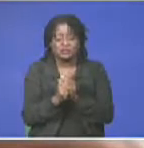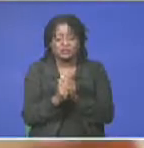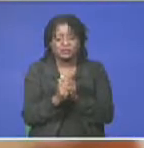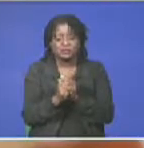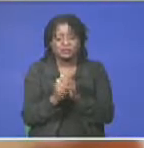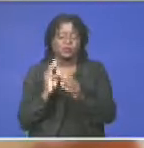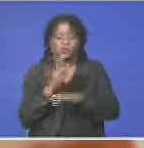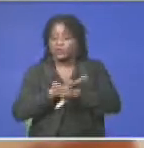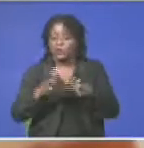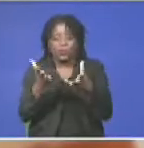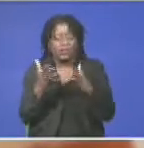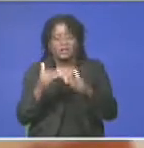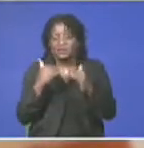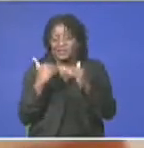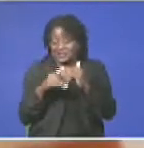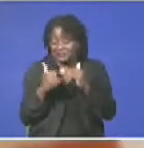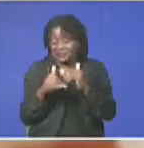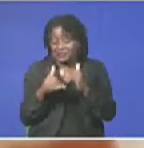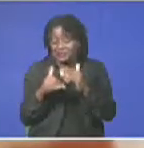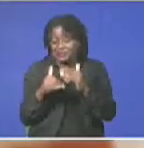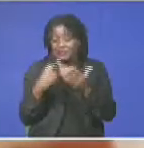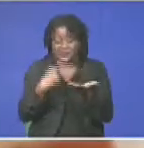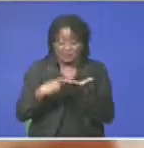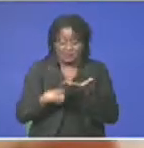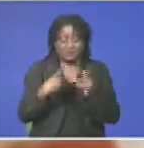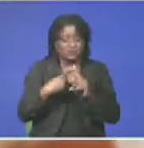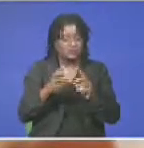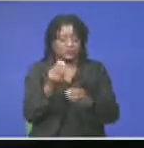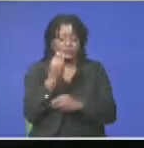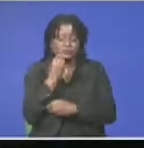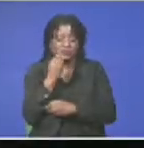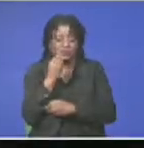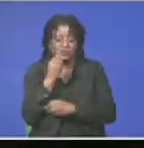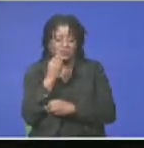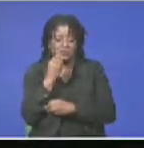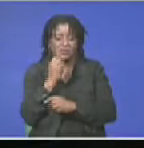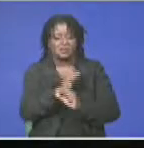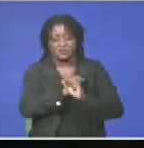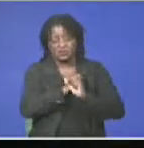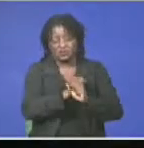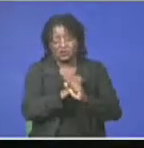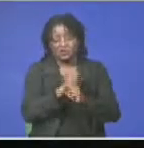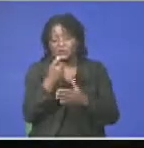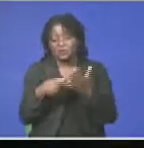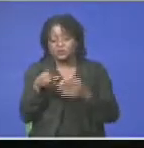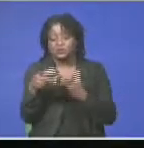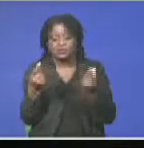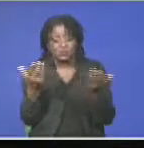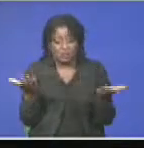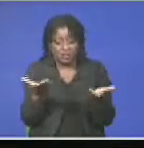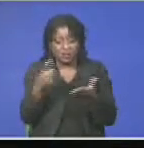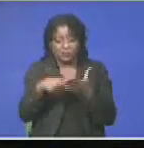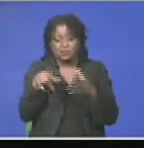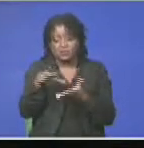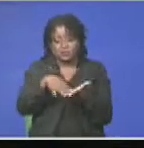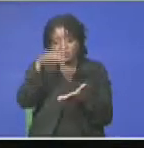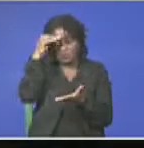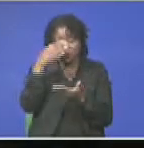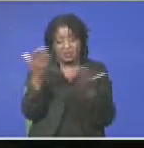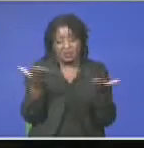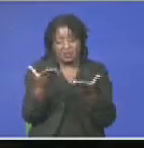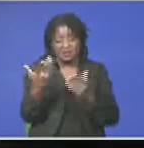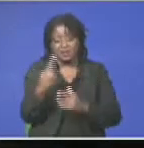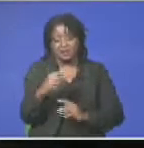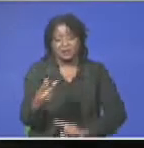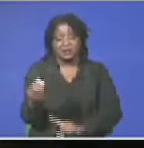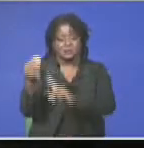to merely food security, because what you do here, what you will learn here, the